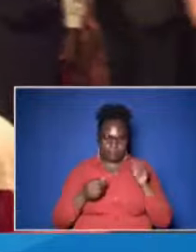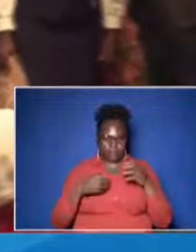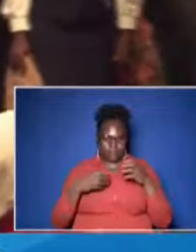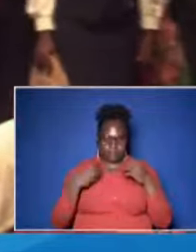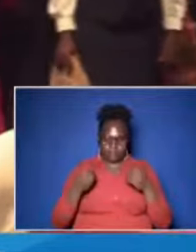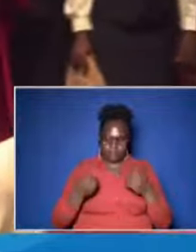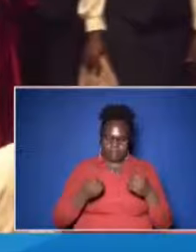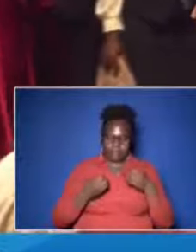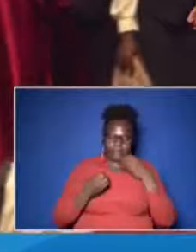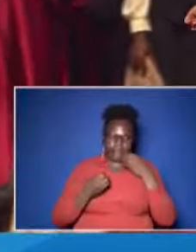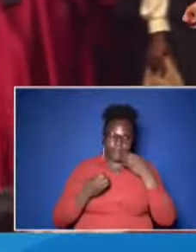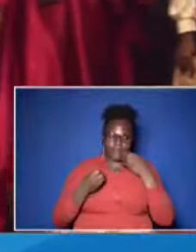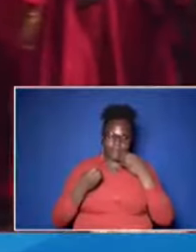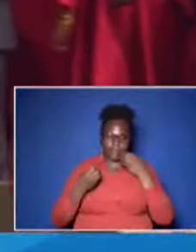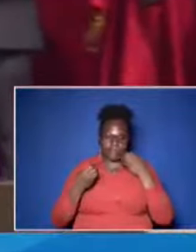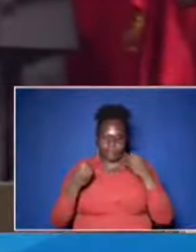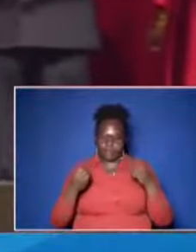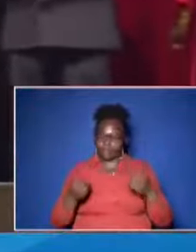key